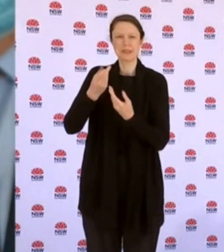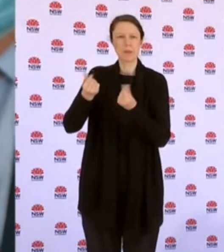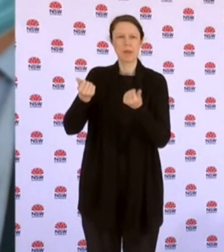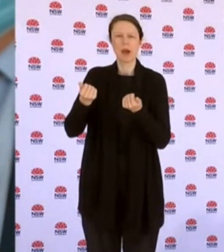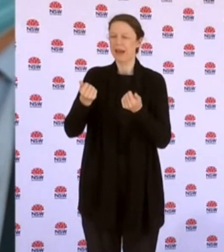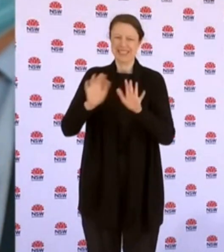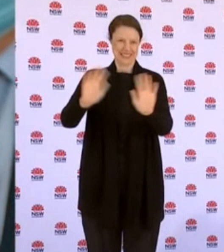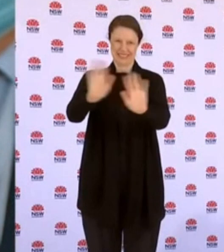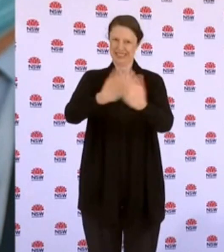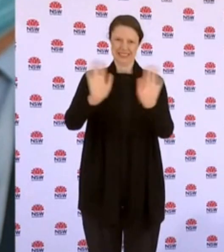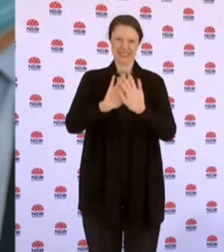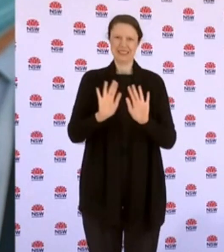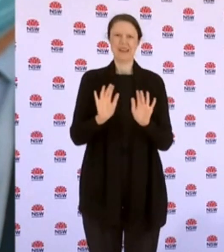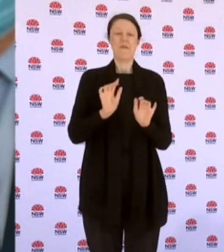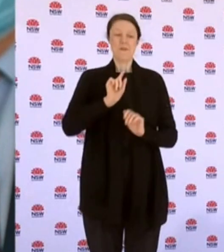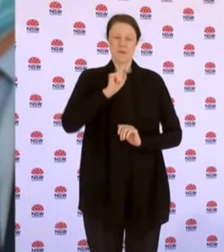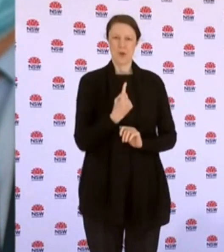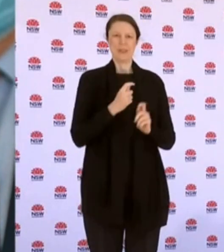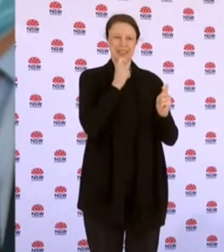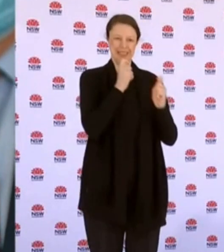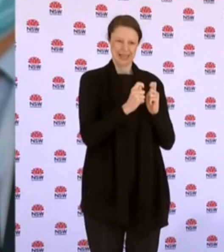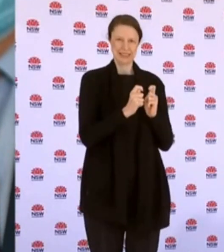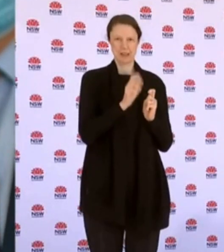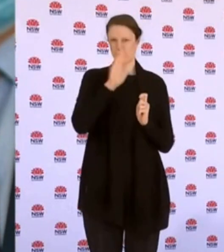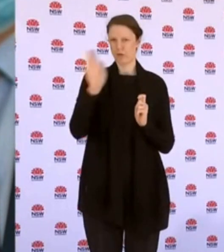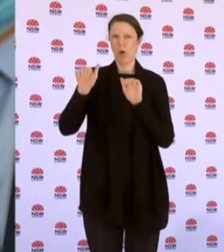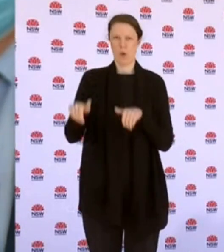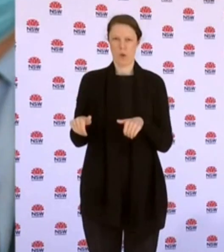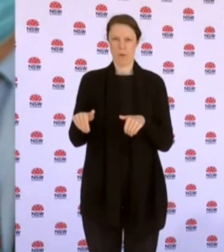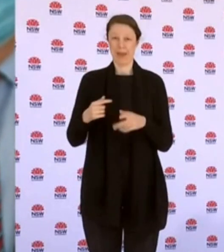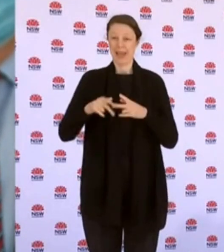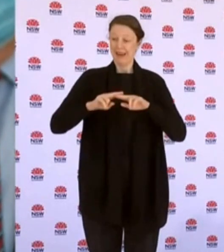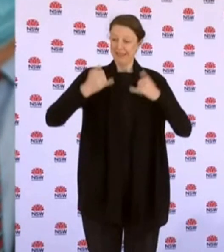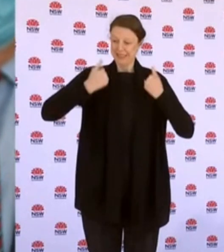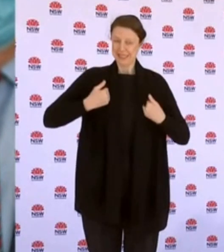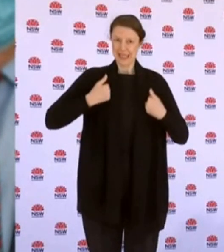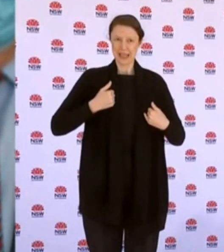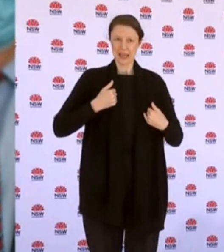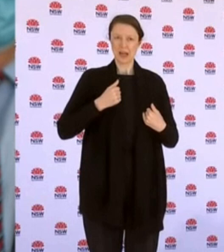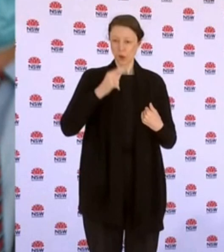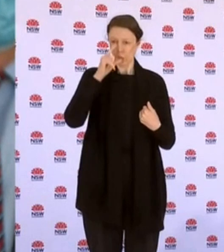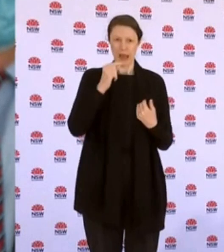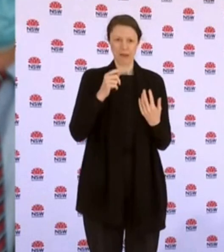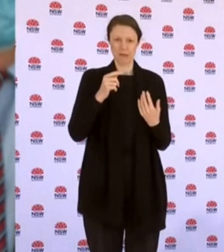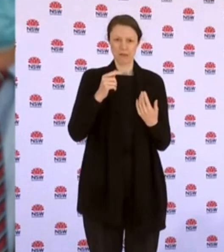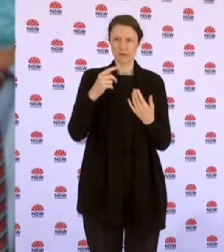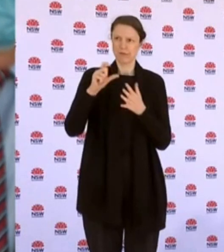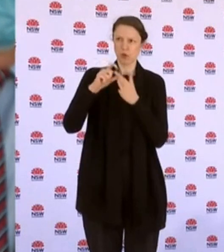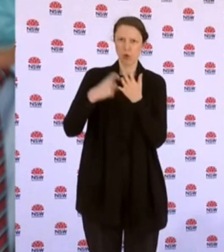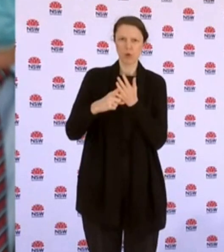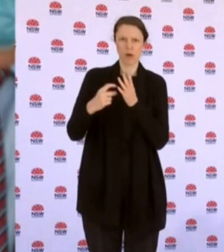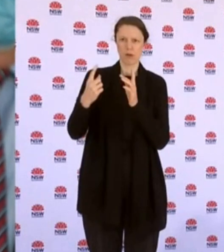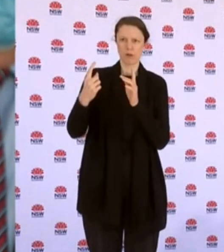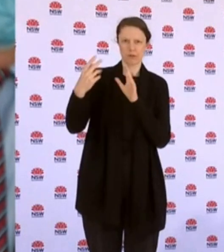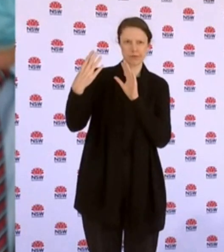you're sick and you need care, there should be no barrier to you getting that care. So just to reassure the community, it is fine if